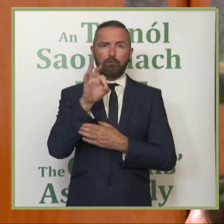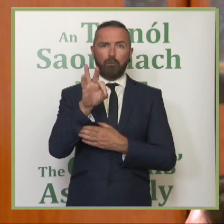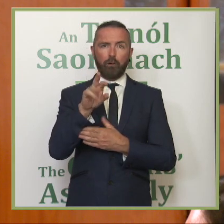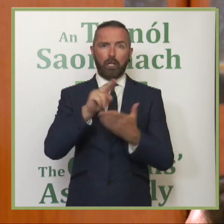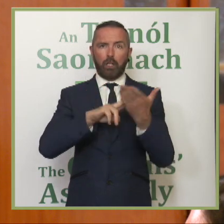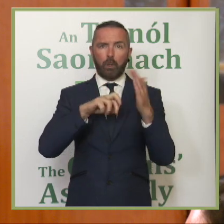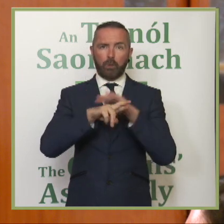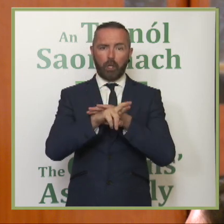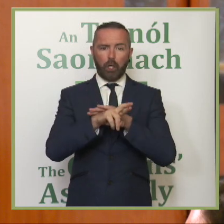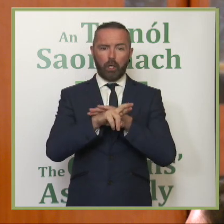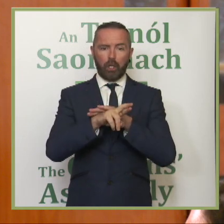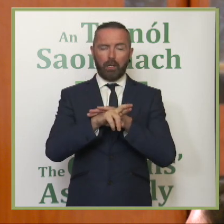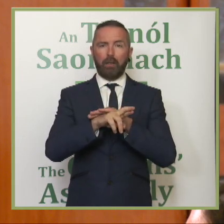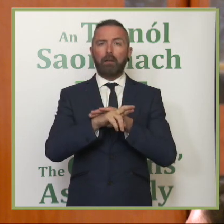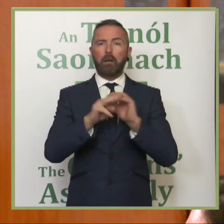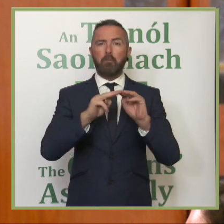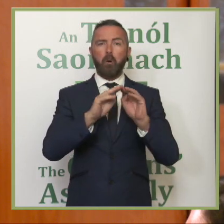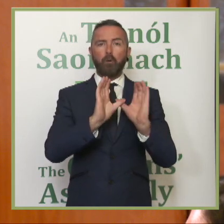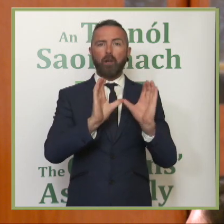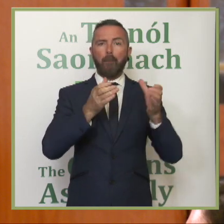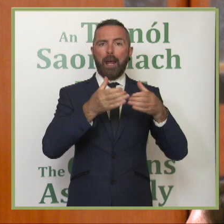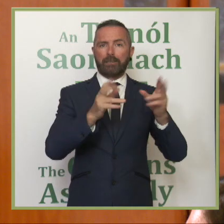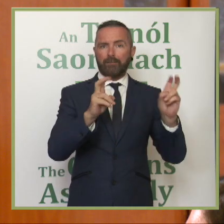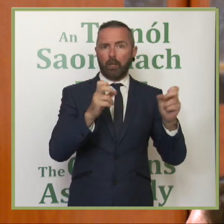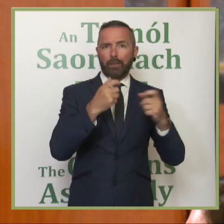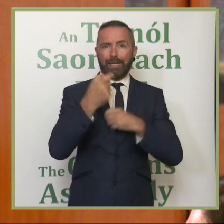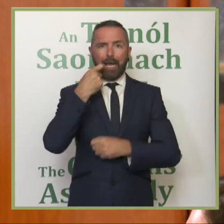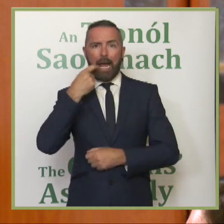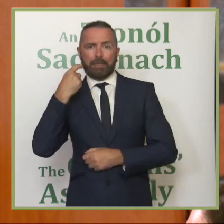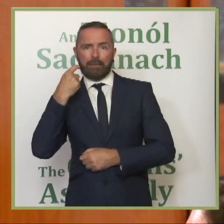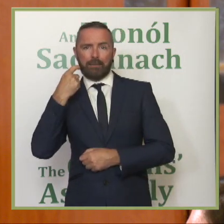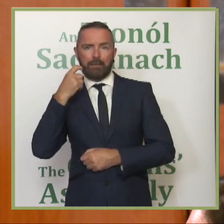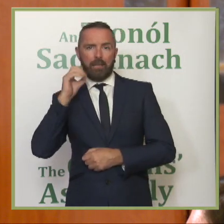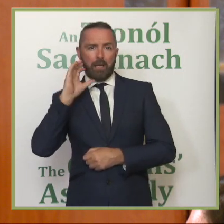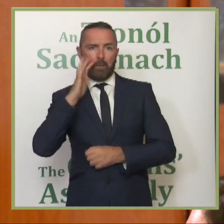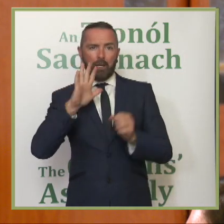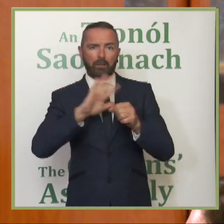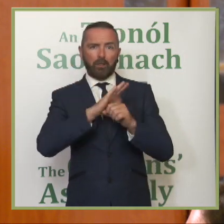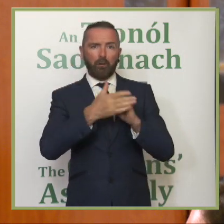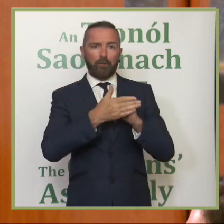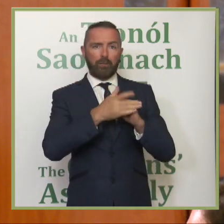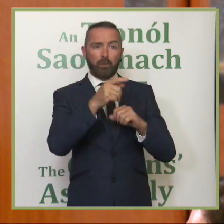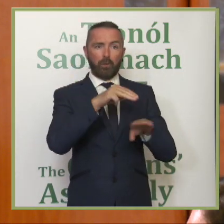term than drug addict, and covers those who have problematic and